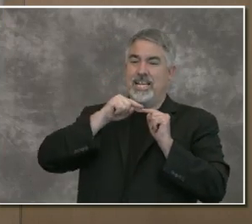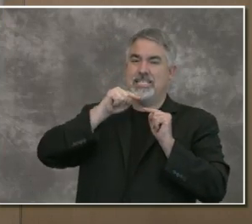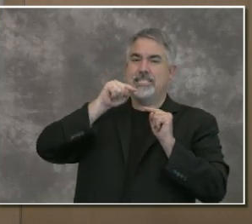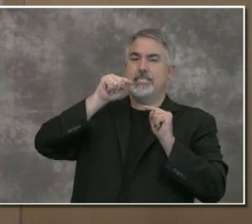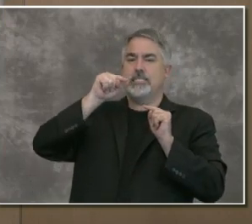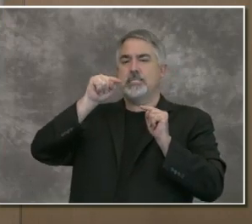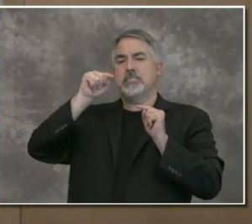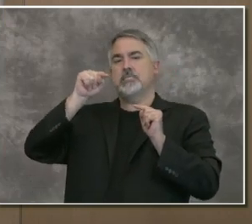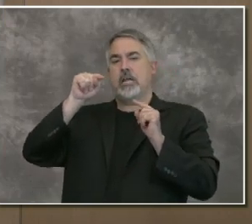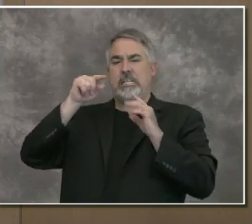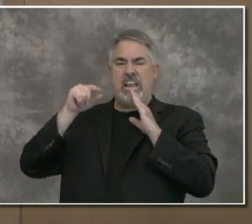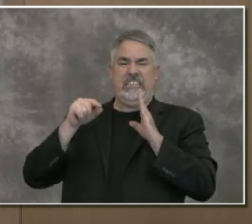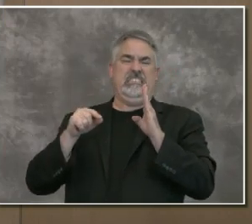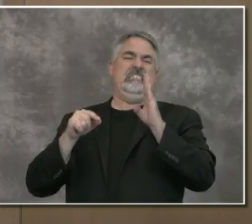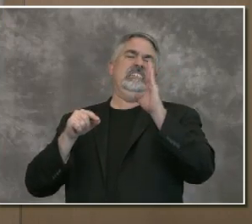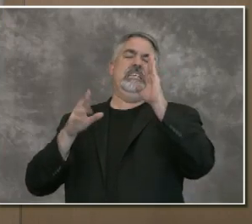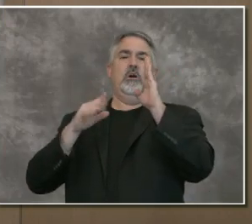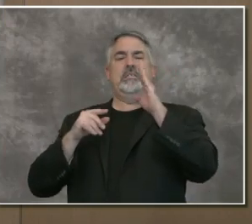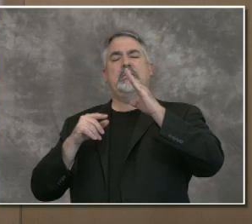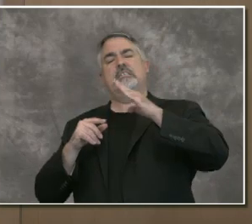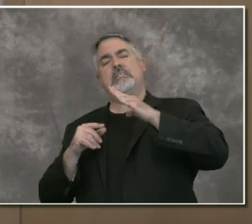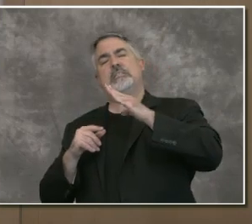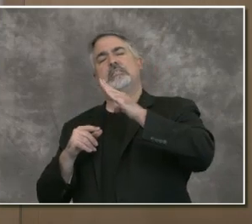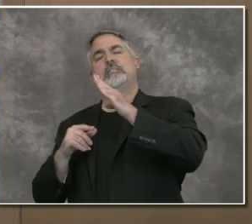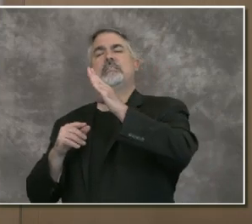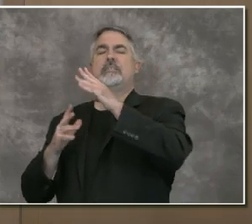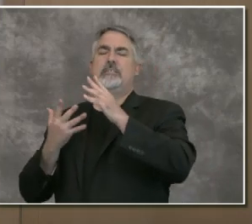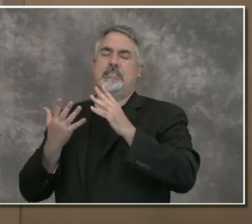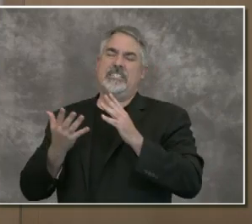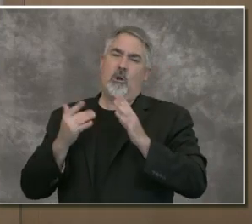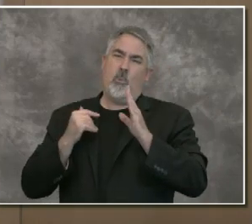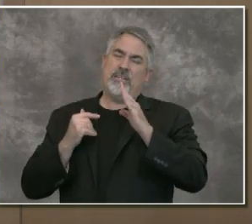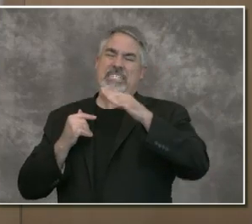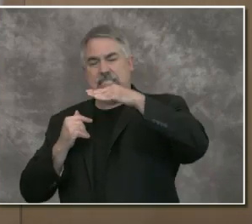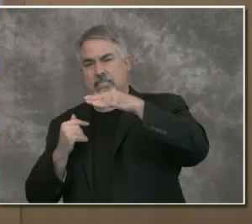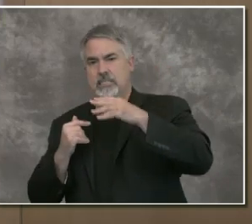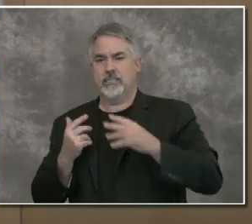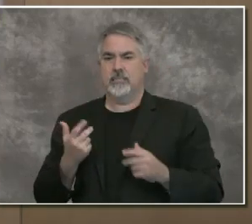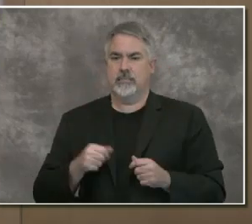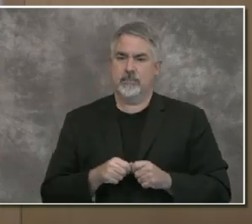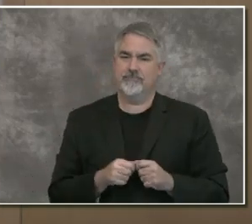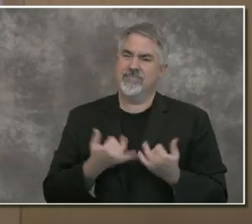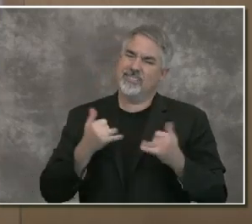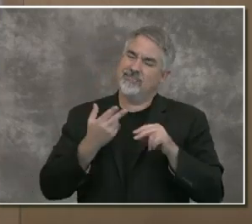of cases. So we are still in the incline phase.